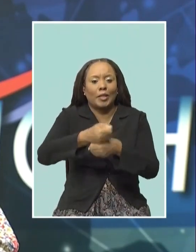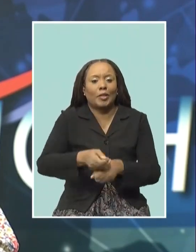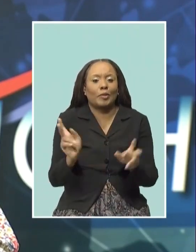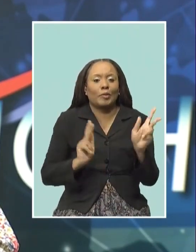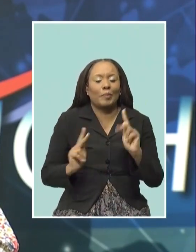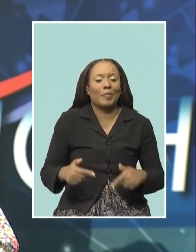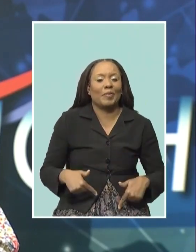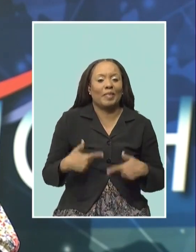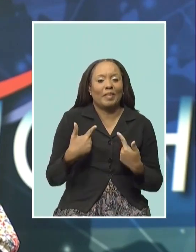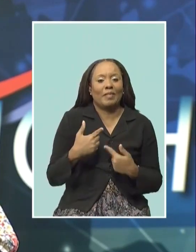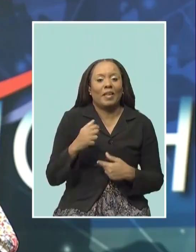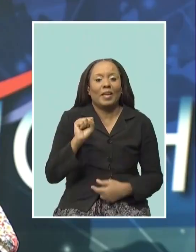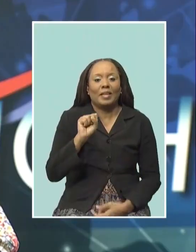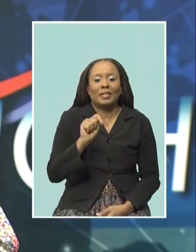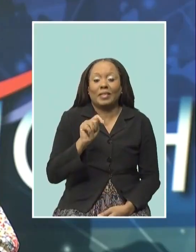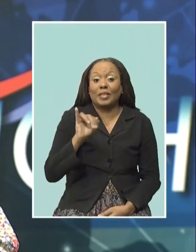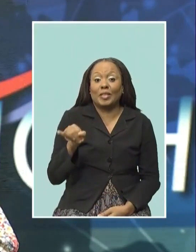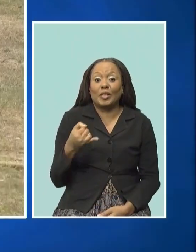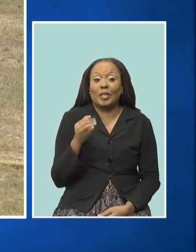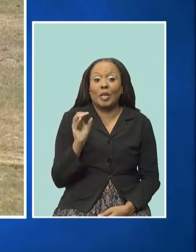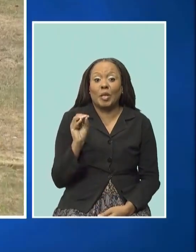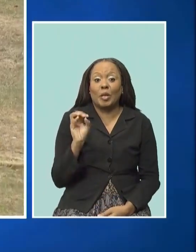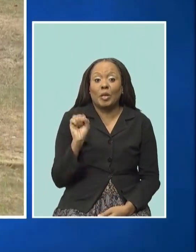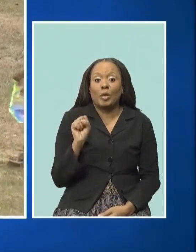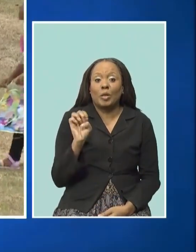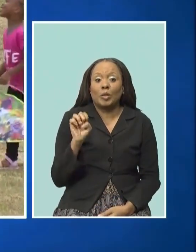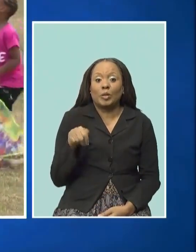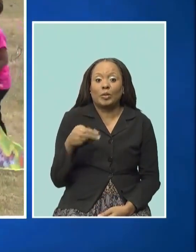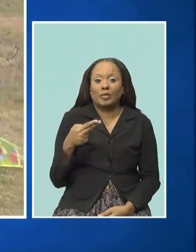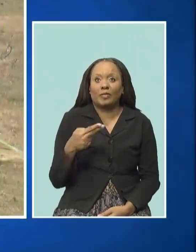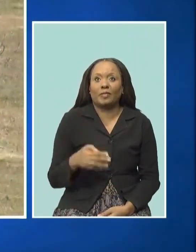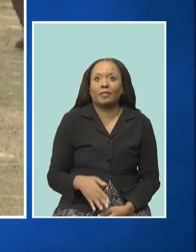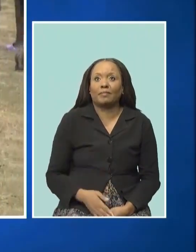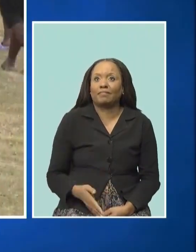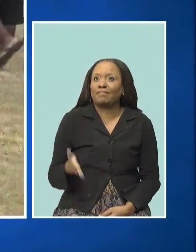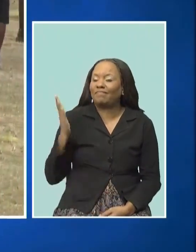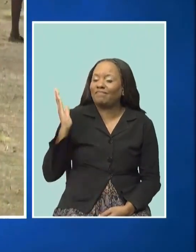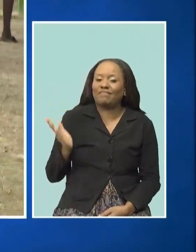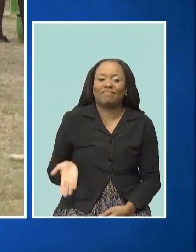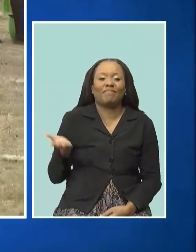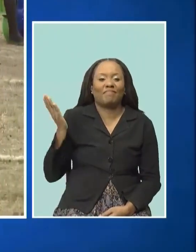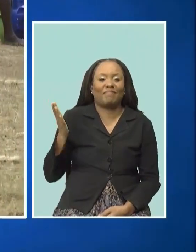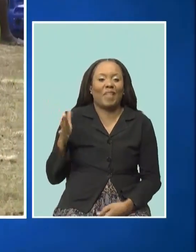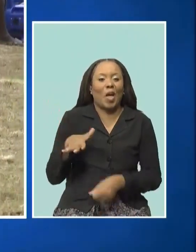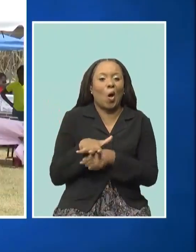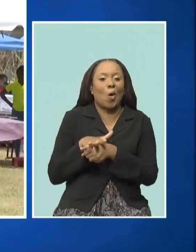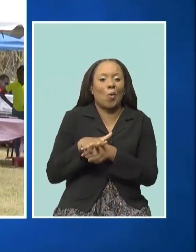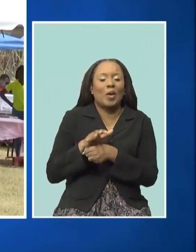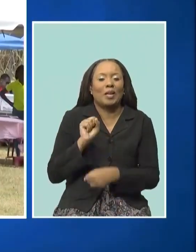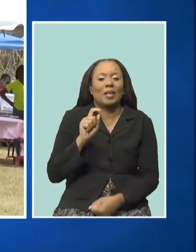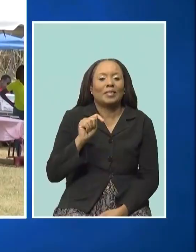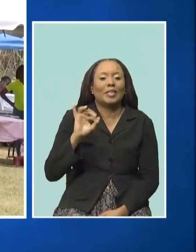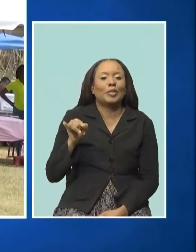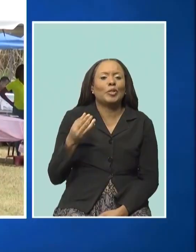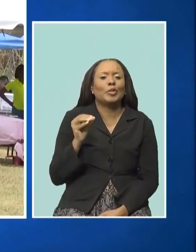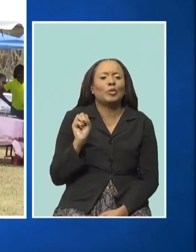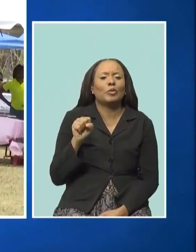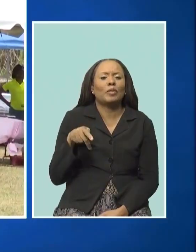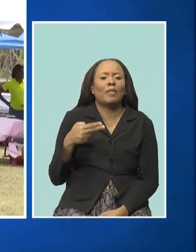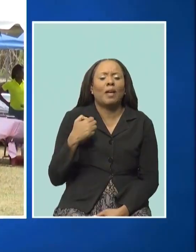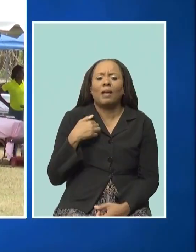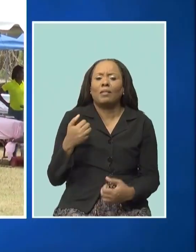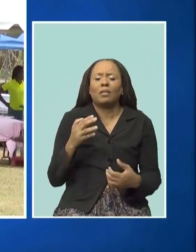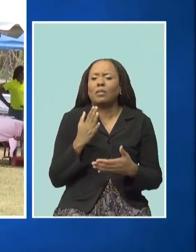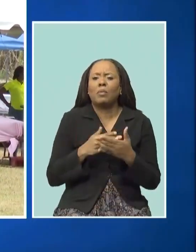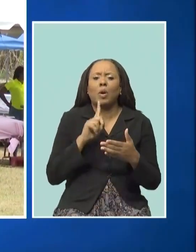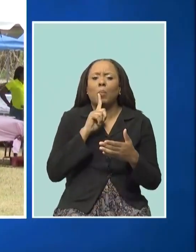the wider Barbados. The Paris Hill Kite Flyers have become well known for successfully hoisting some of the largest kites ever